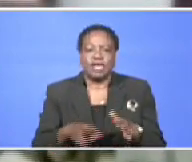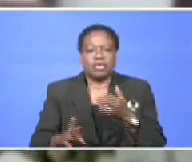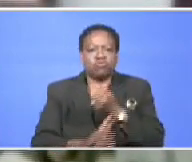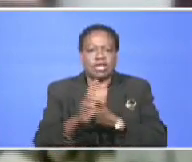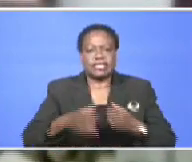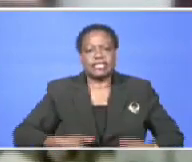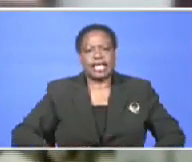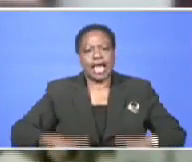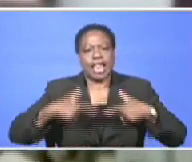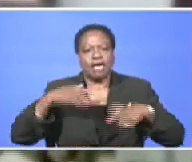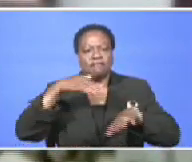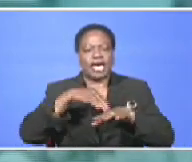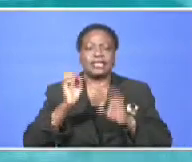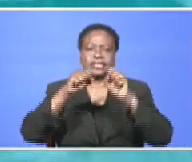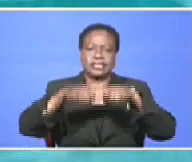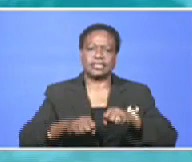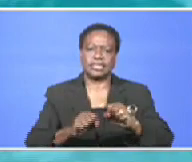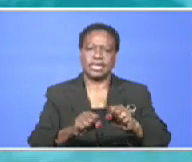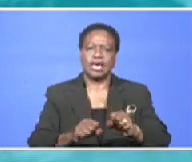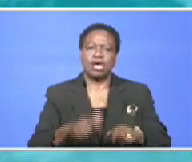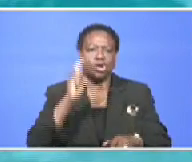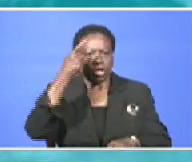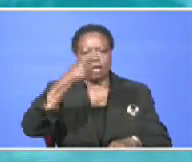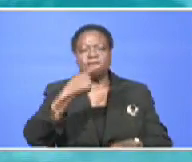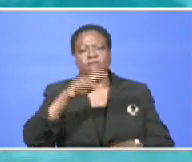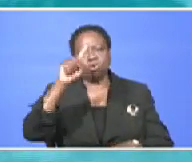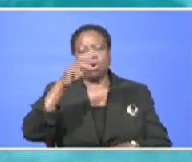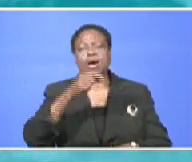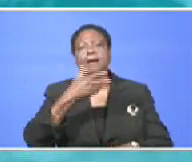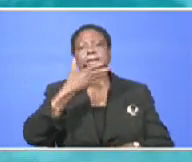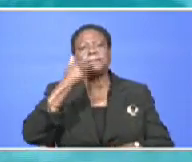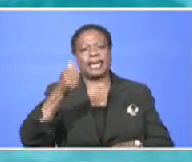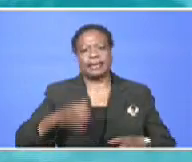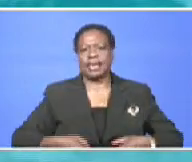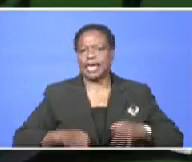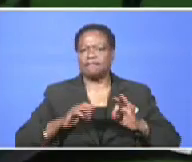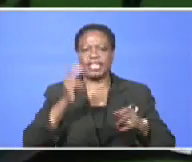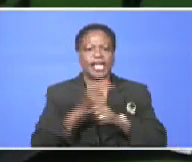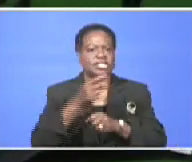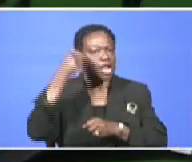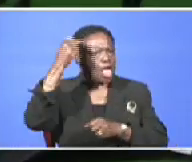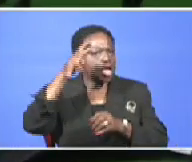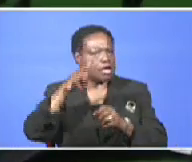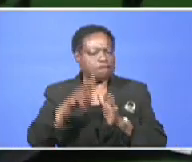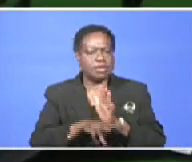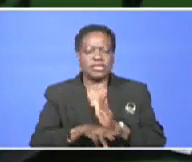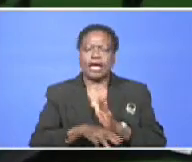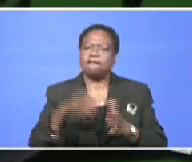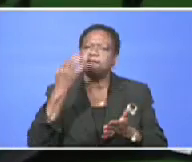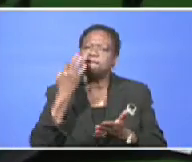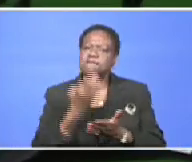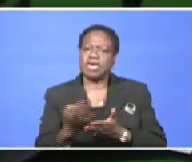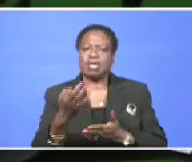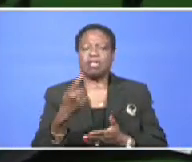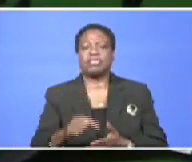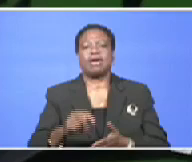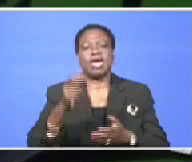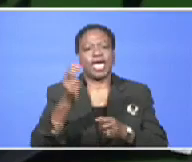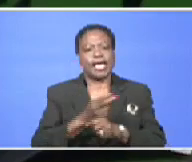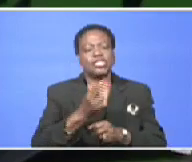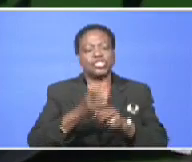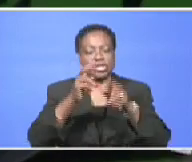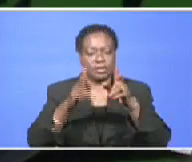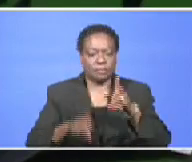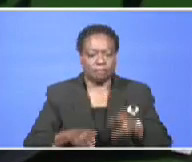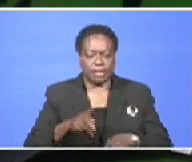in the quest for a better life, and says the Haitian government has failed the Haitian people. Until the Haitian government, you know,